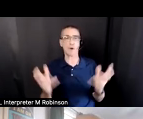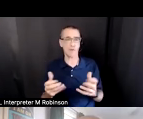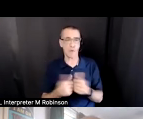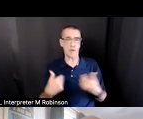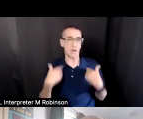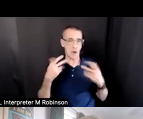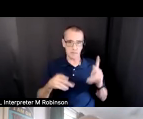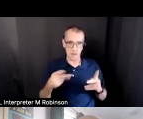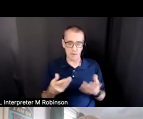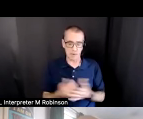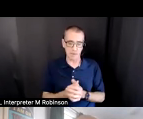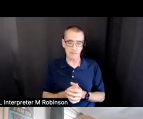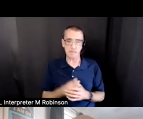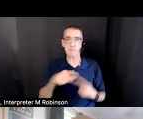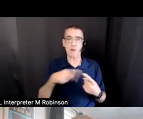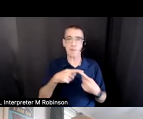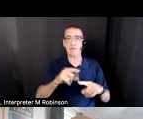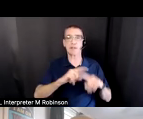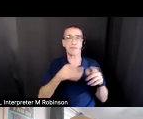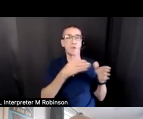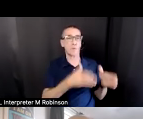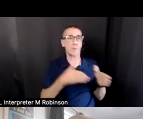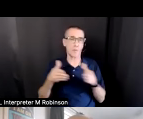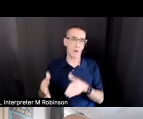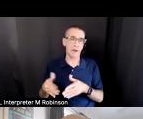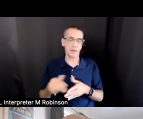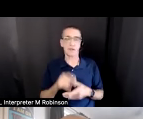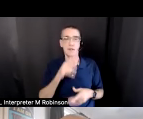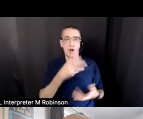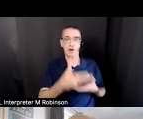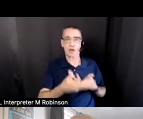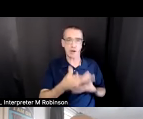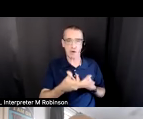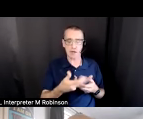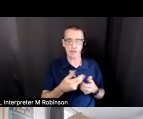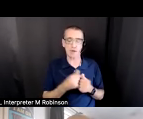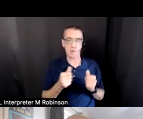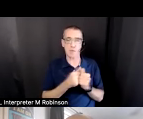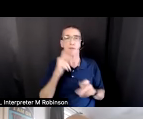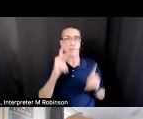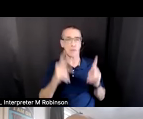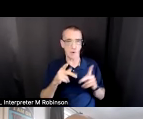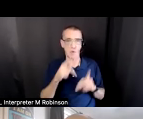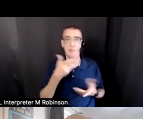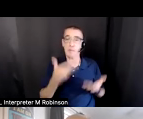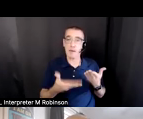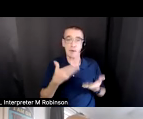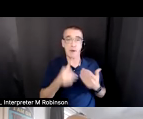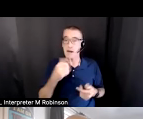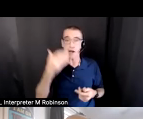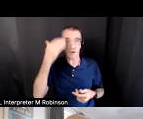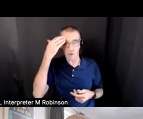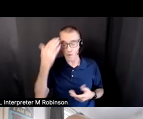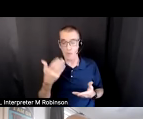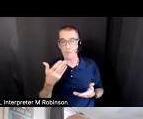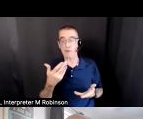people about the different ways that they're interacting with people that they may or may not know. I